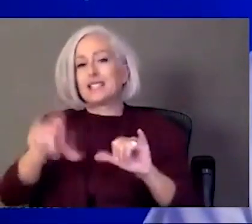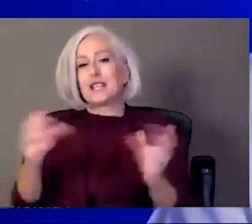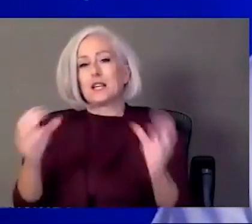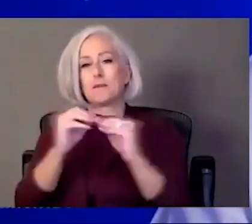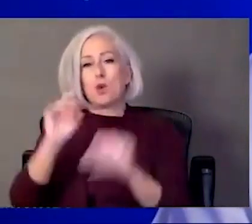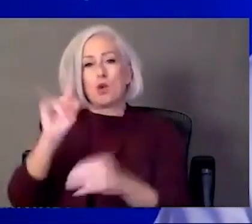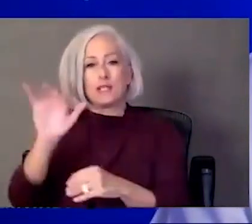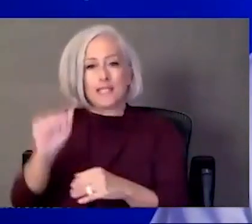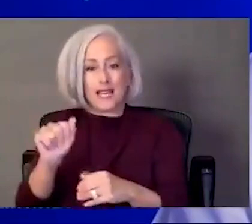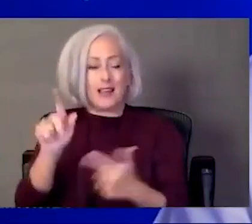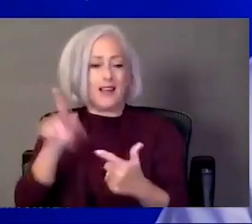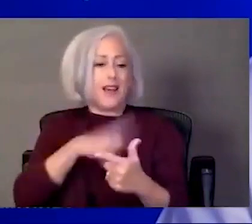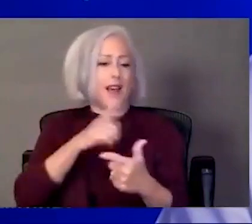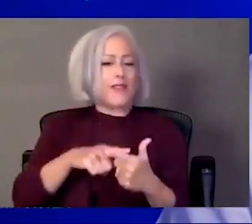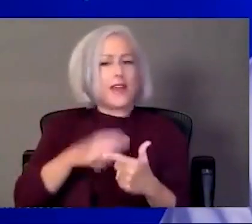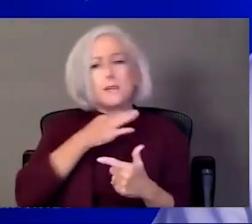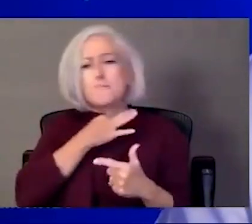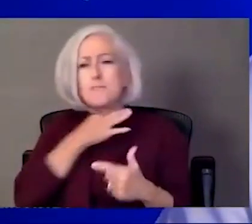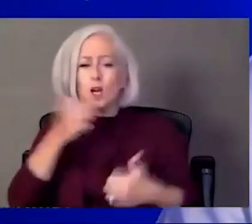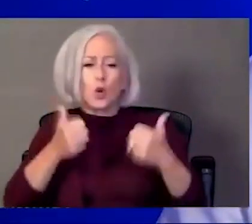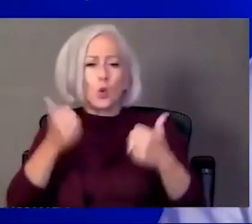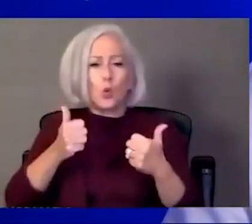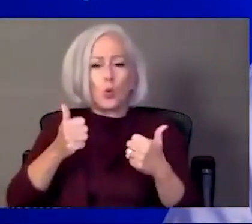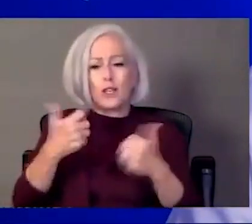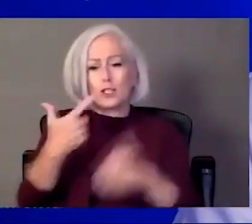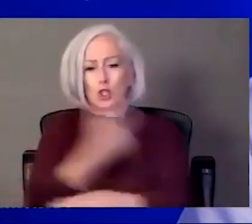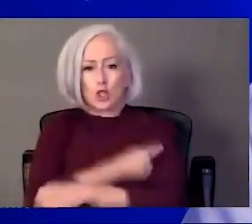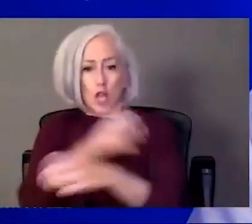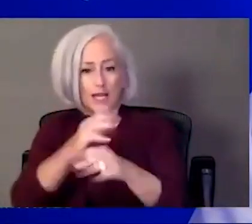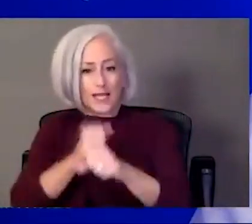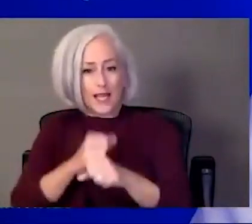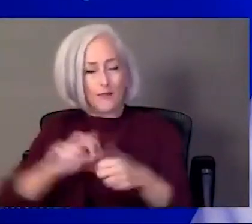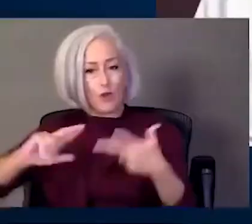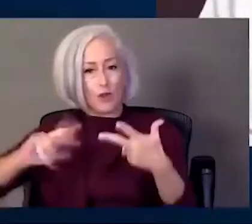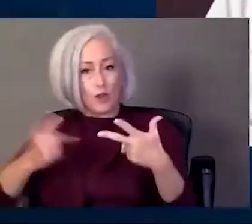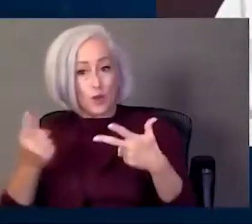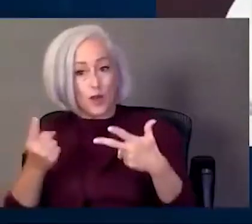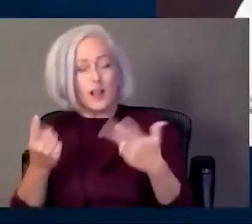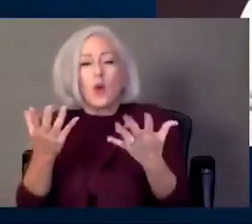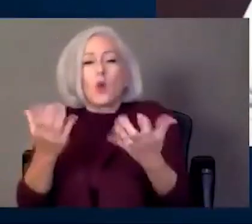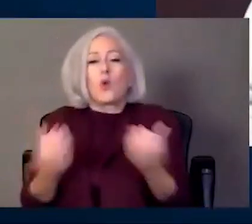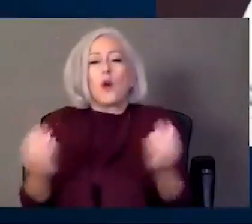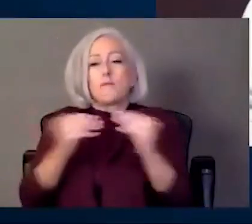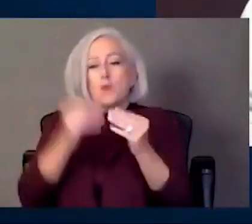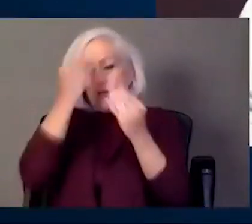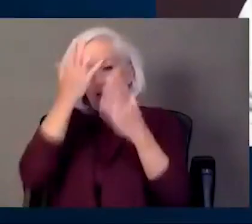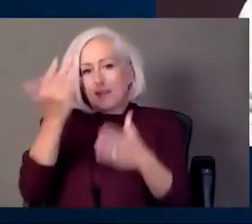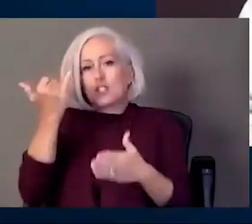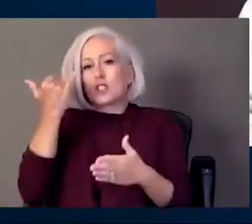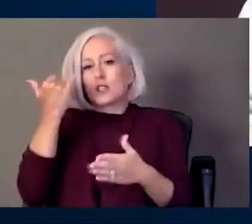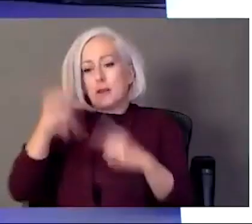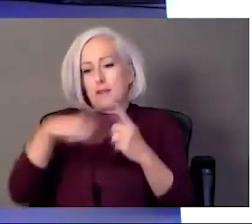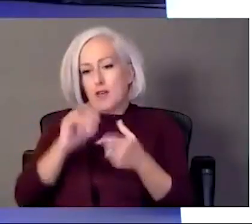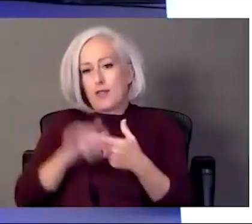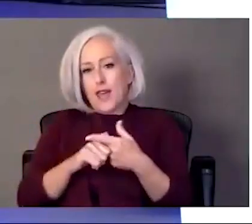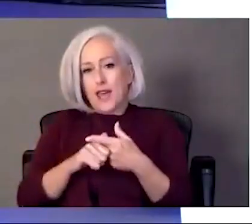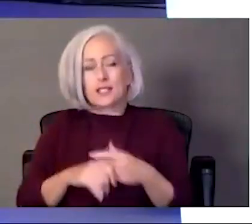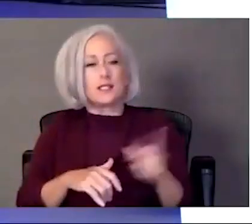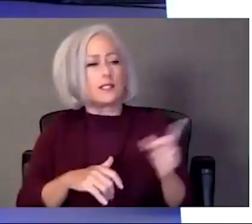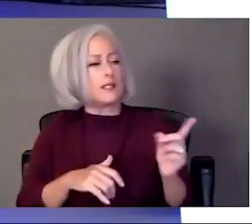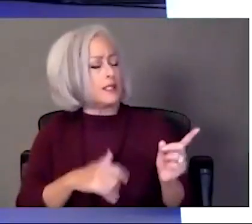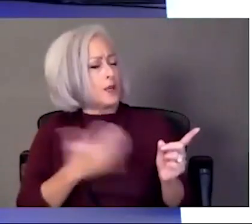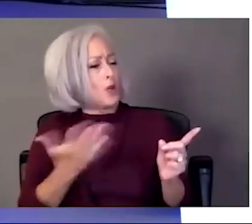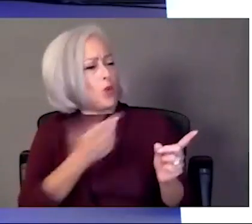to have maximal benefit if you are going to get additional dosing. What are you saying to your folks? So, I mean, you have some of the